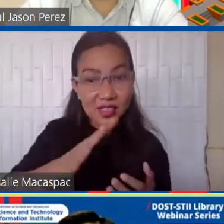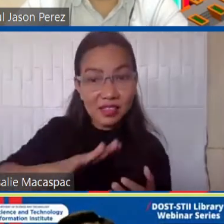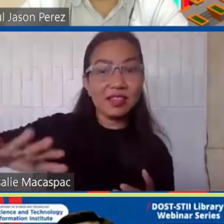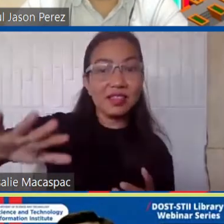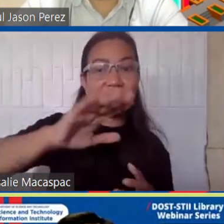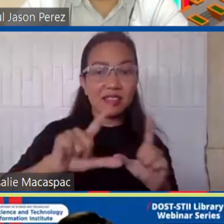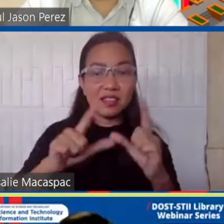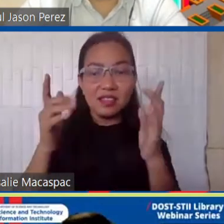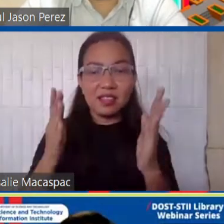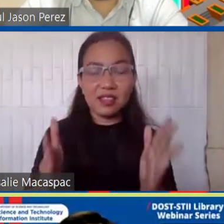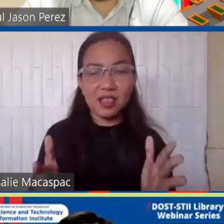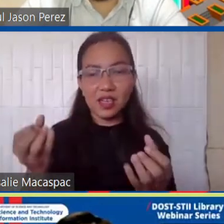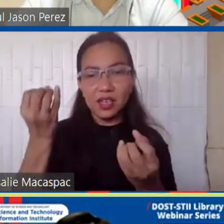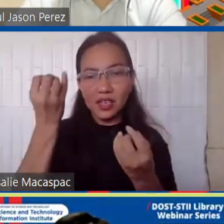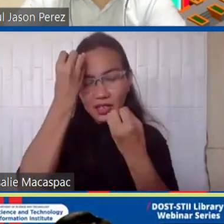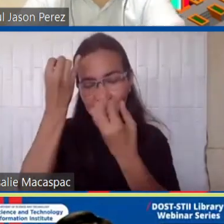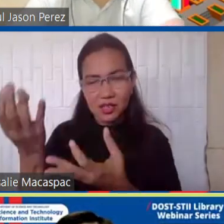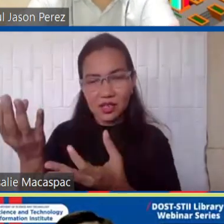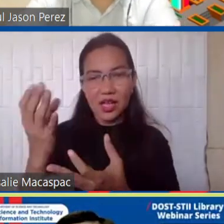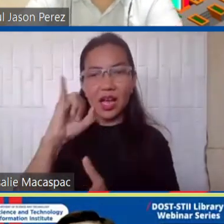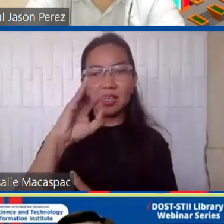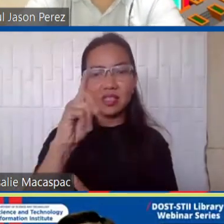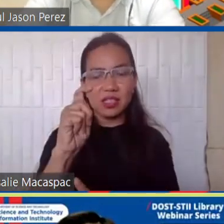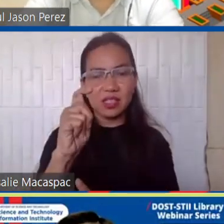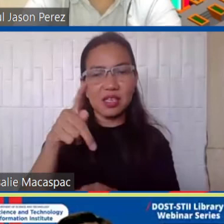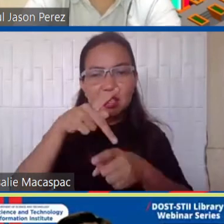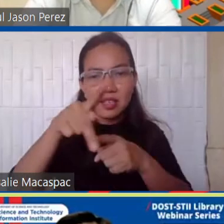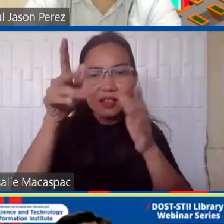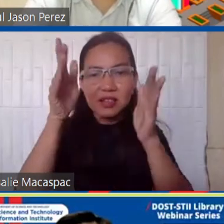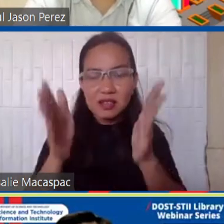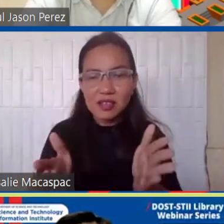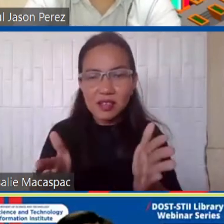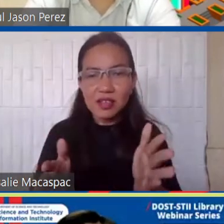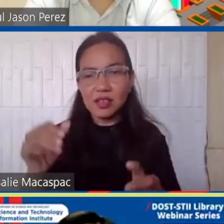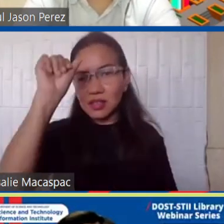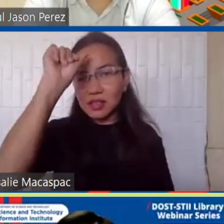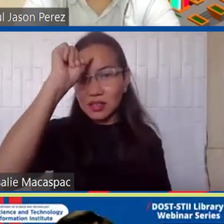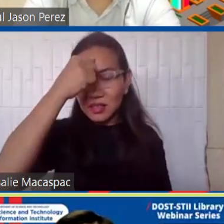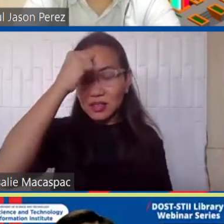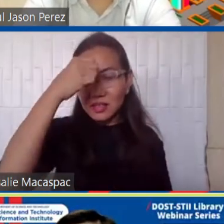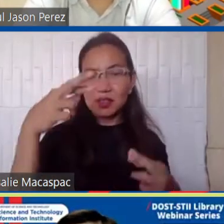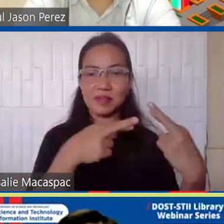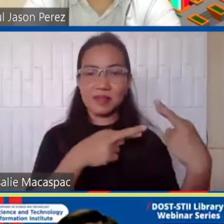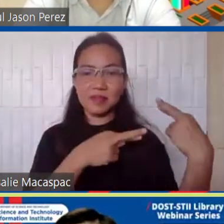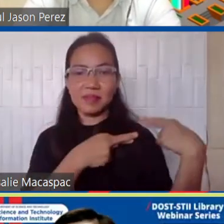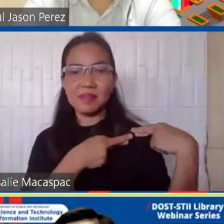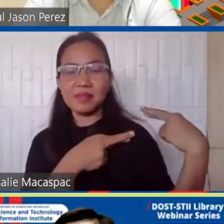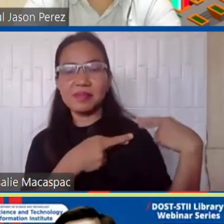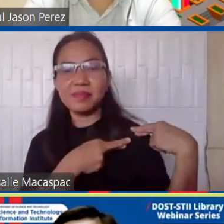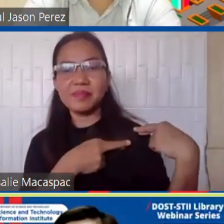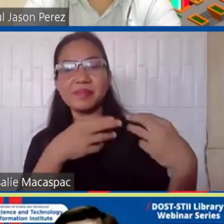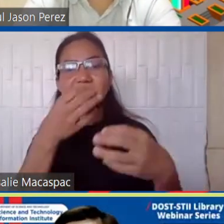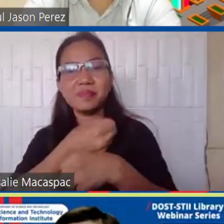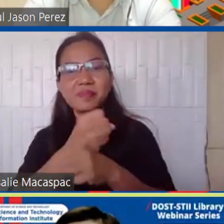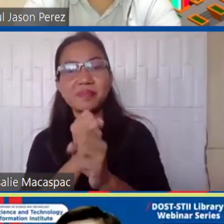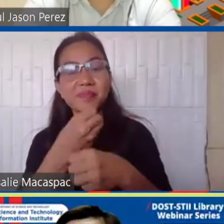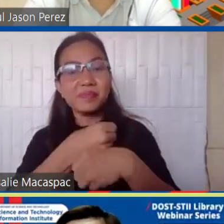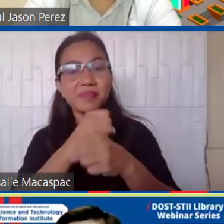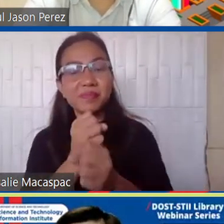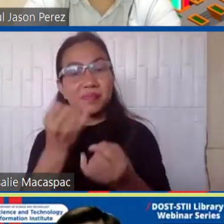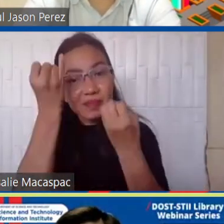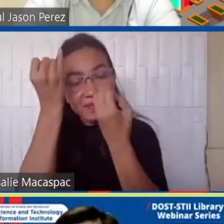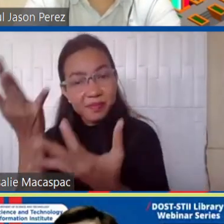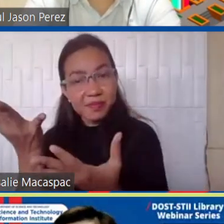and information professionals, we are reminded of our responsibility in making sure that information